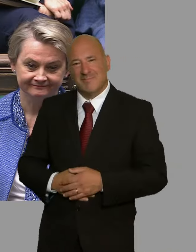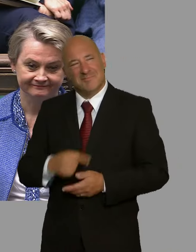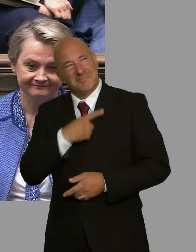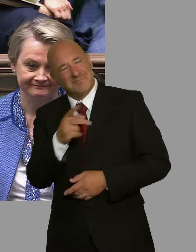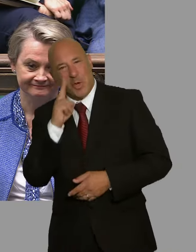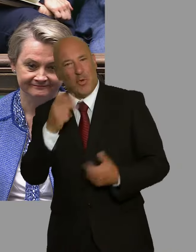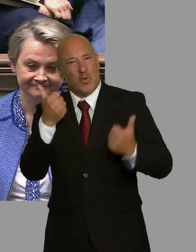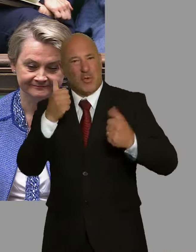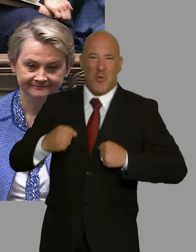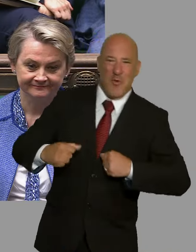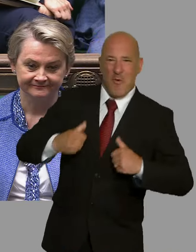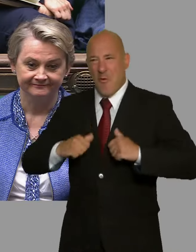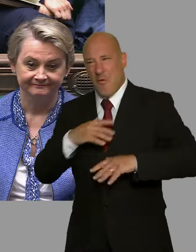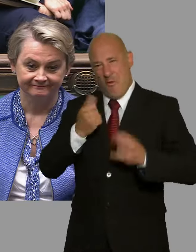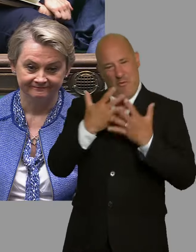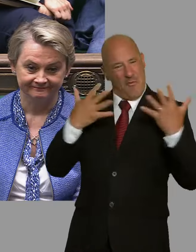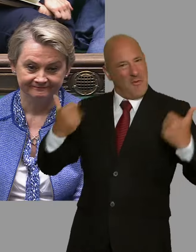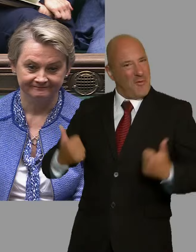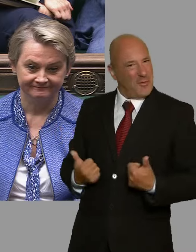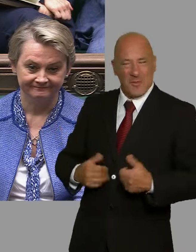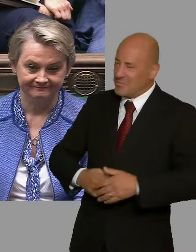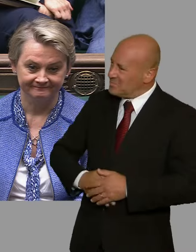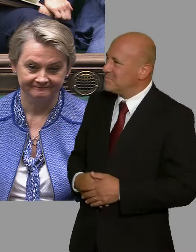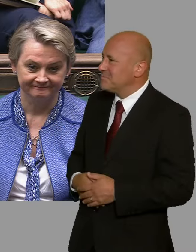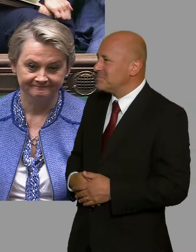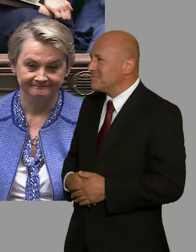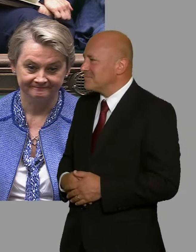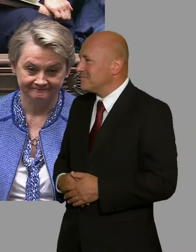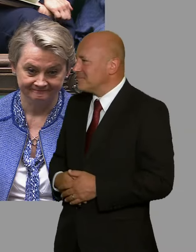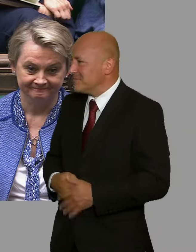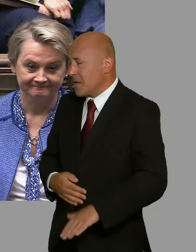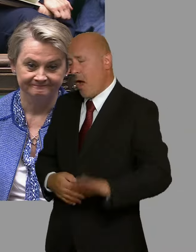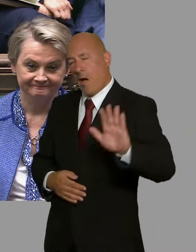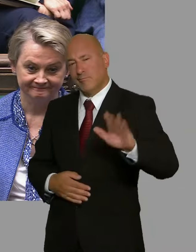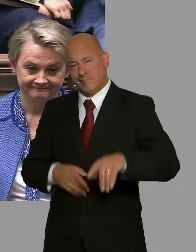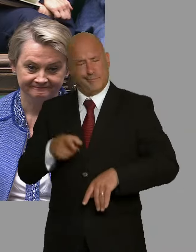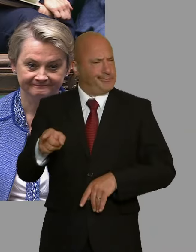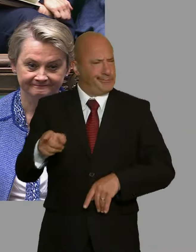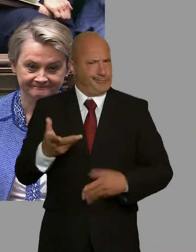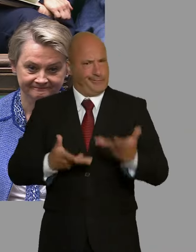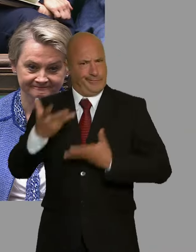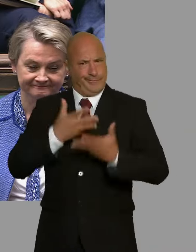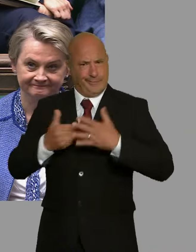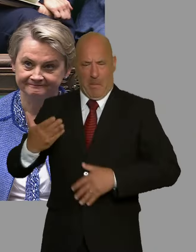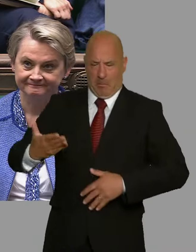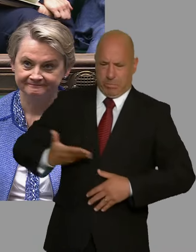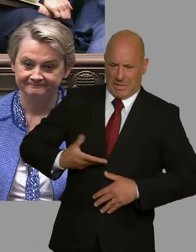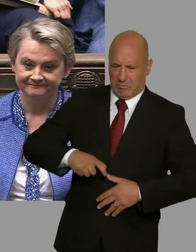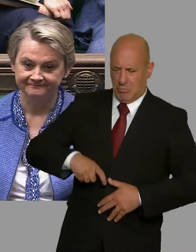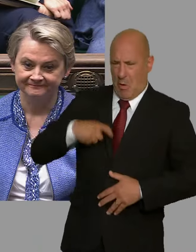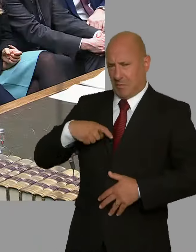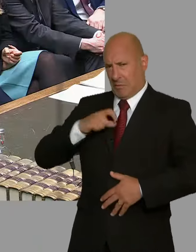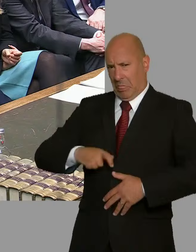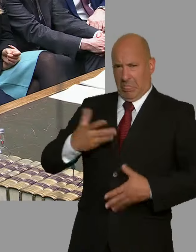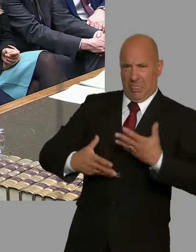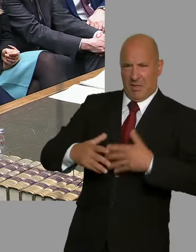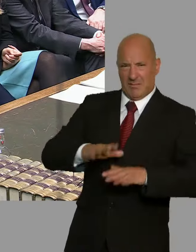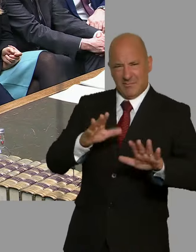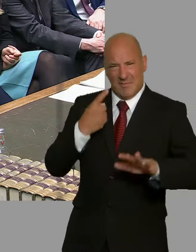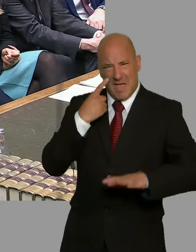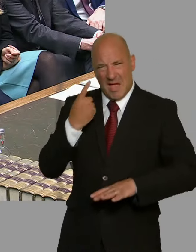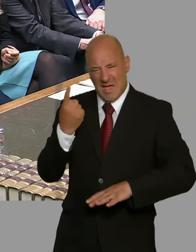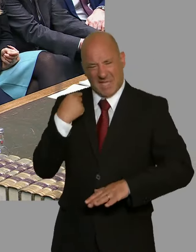read out the list of all the businesses that have come out in support of our EU deal. Mr. Speaker, I don't have